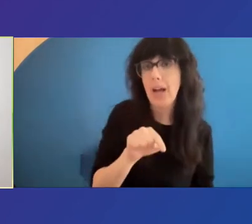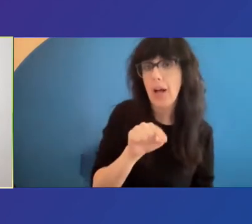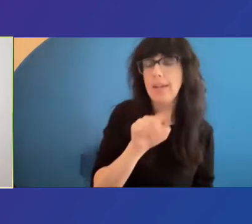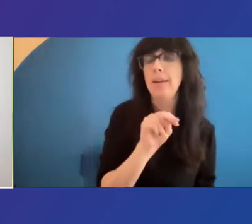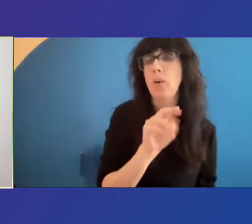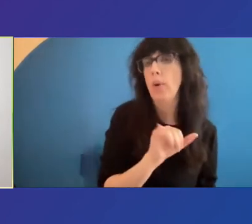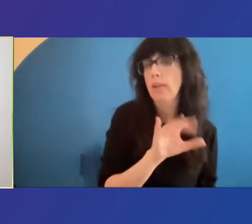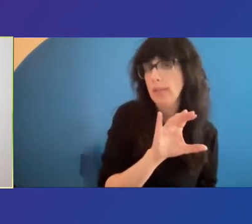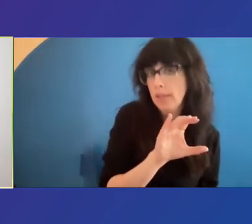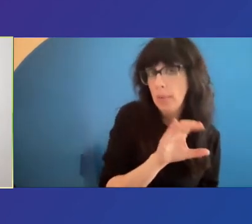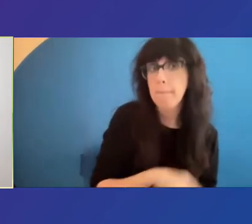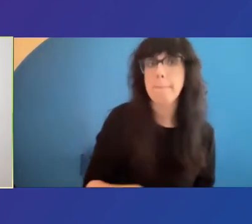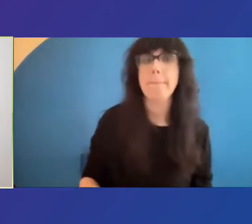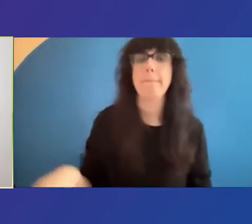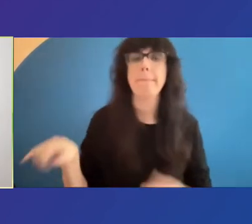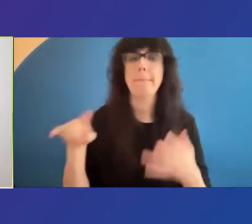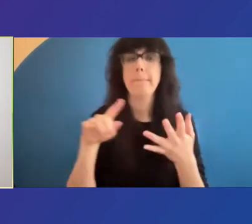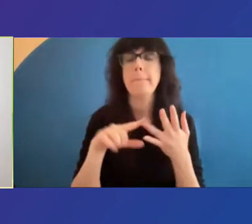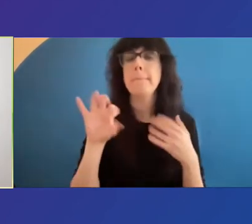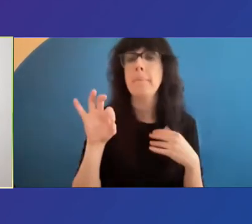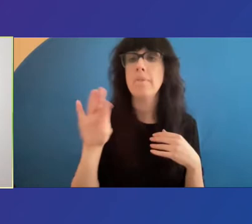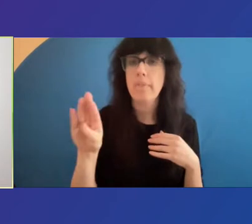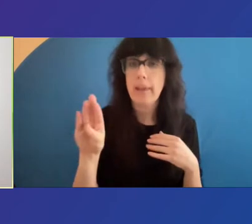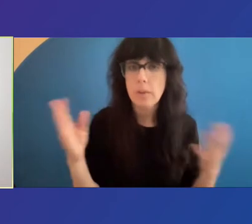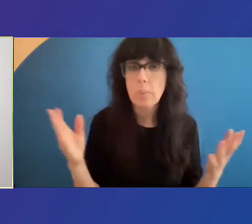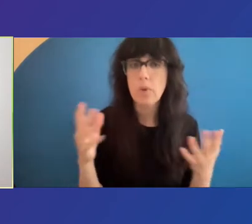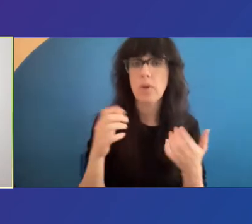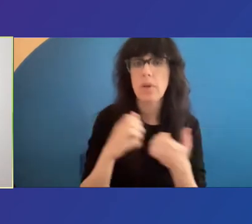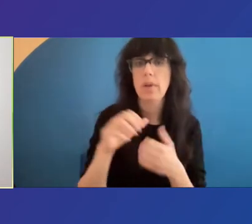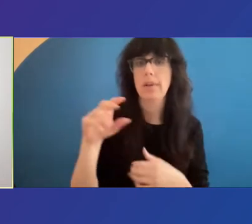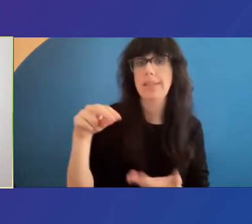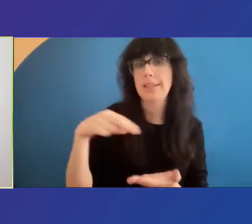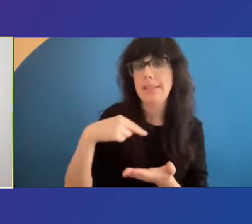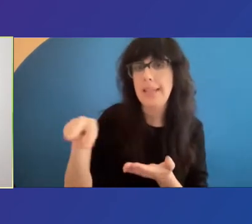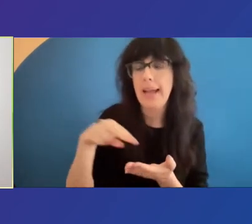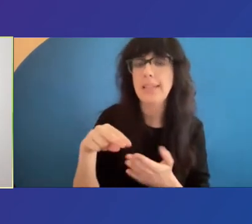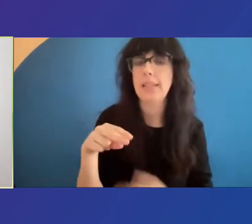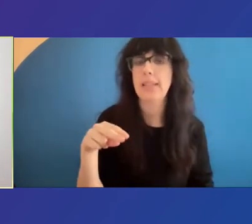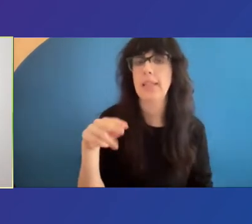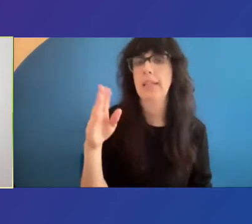dance.nyc. And Facebook is